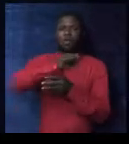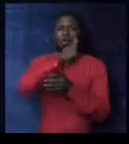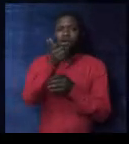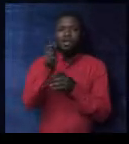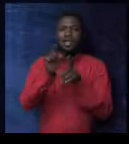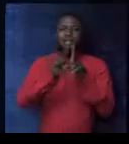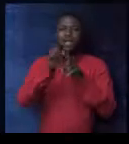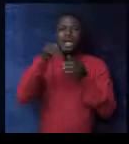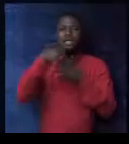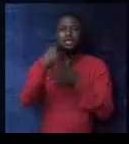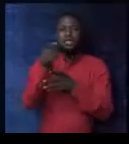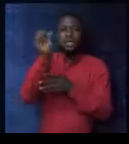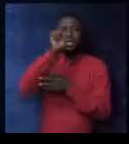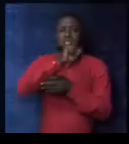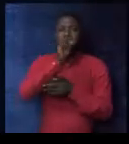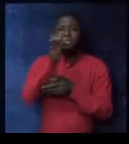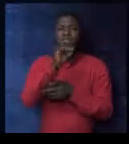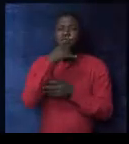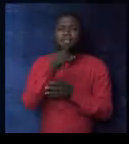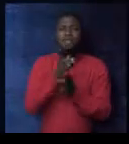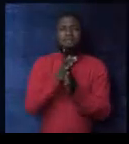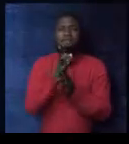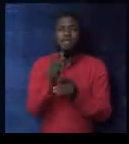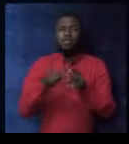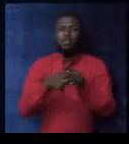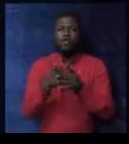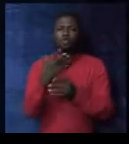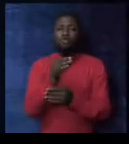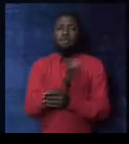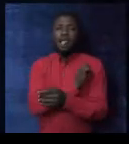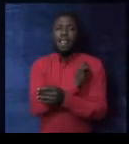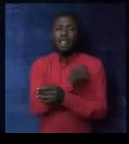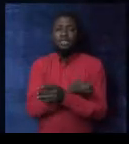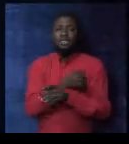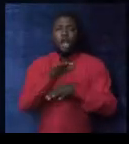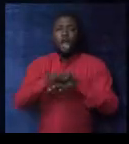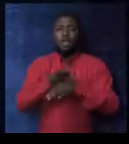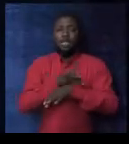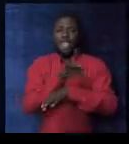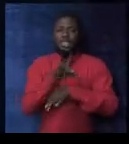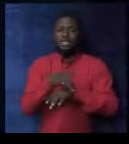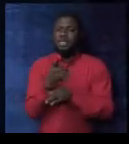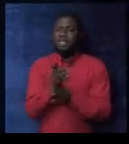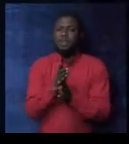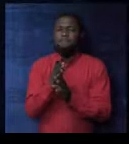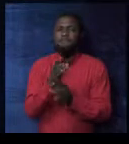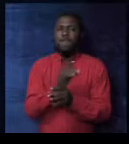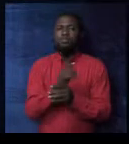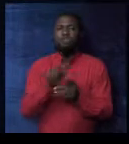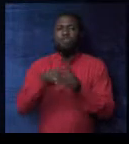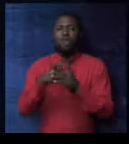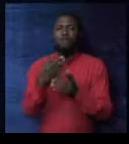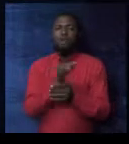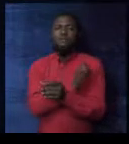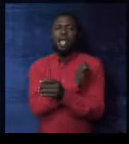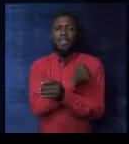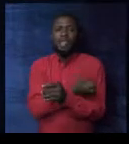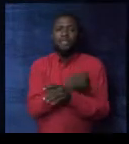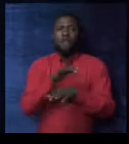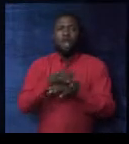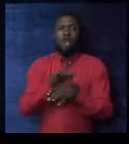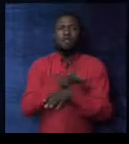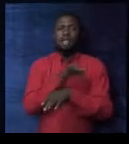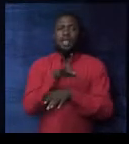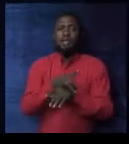among stars in the sky. It is the main source of energy on Earth. The main source of energy